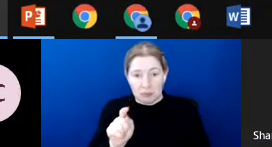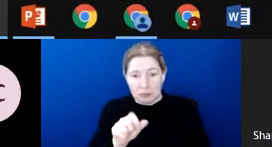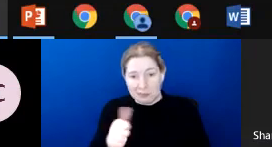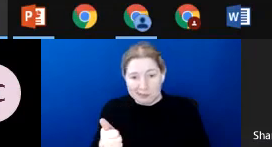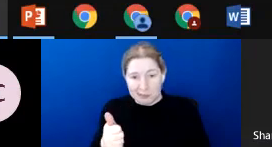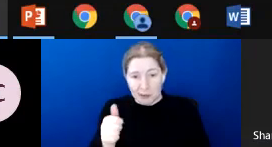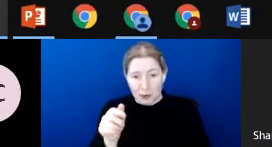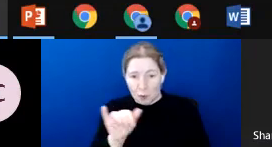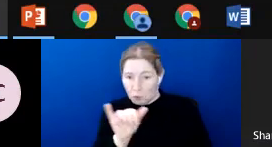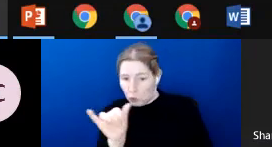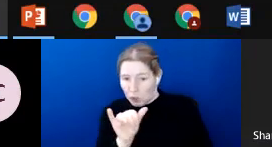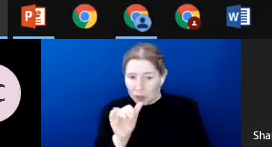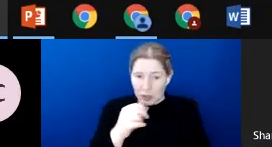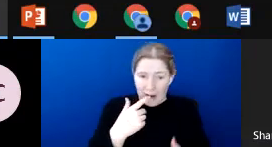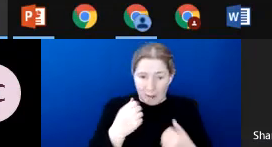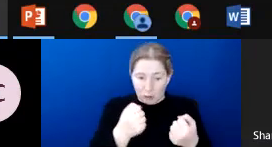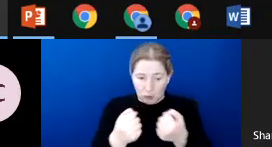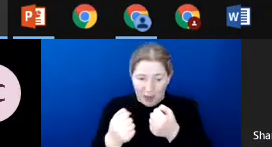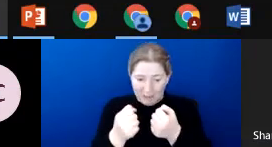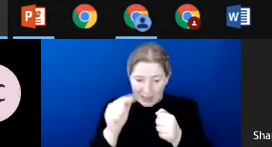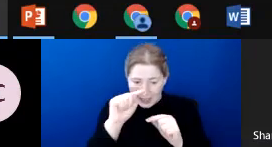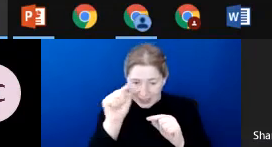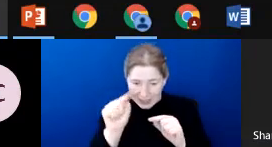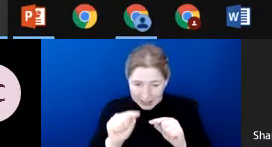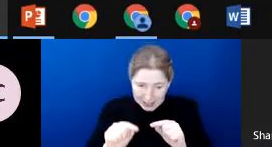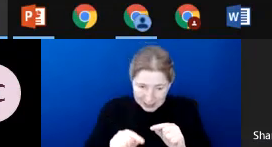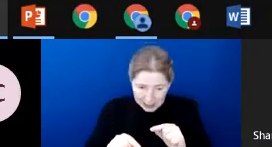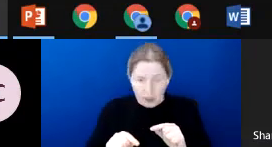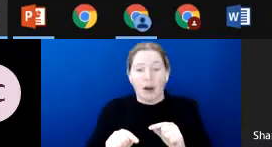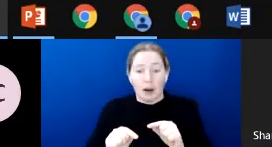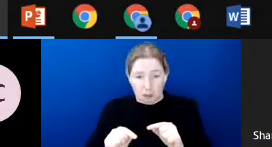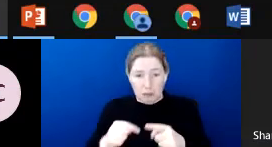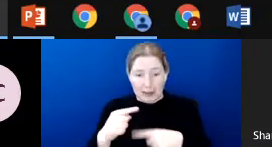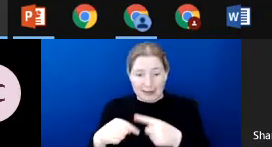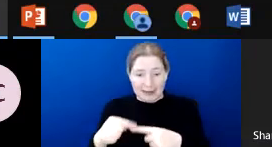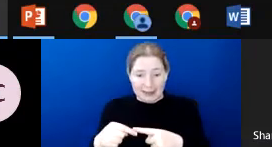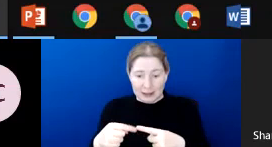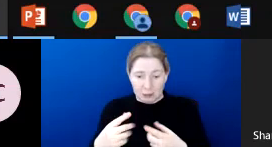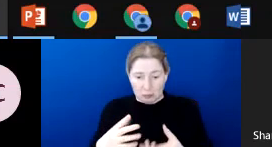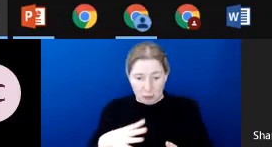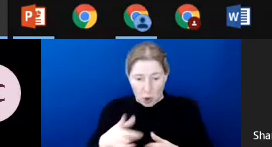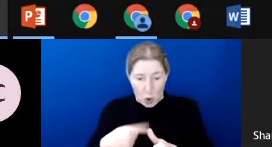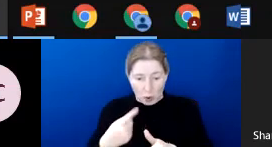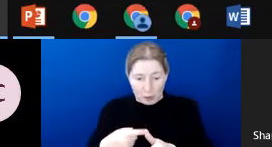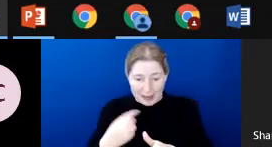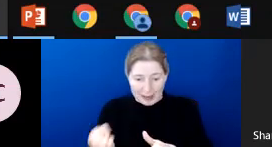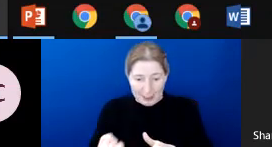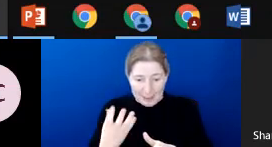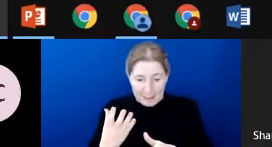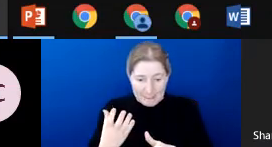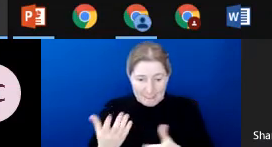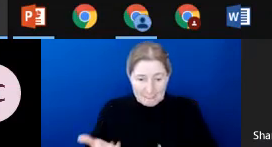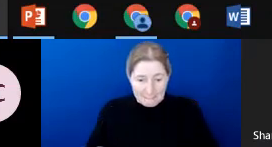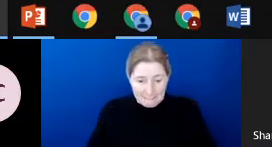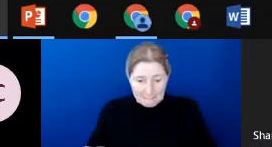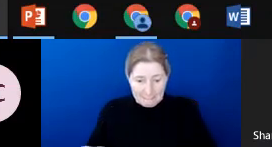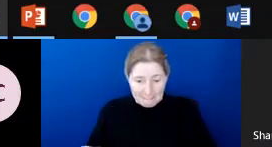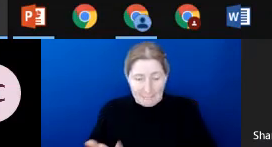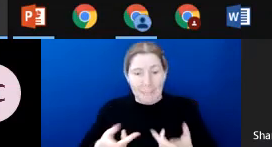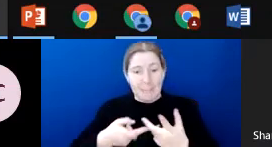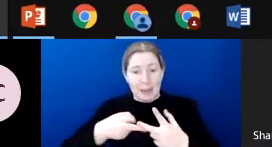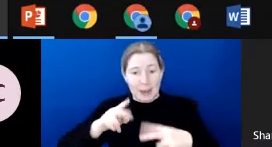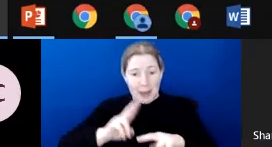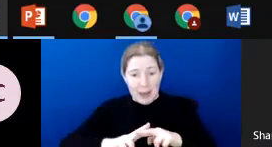that I'm driving, and the distance is calculated automatically. If I have